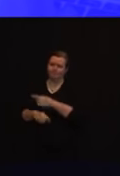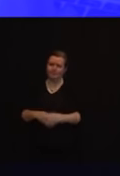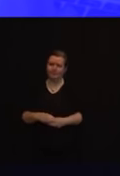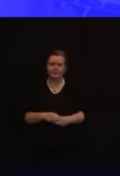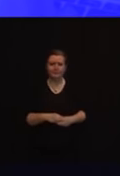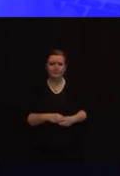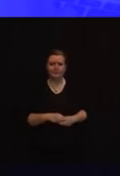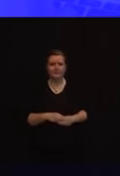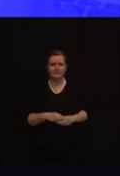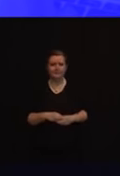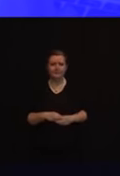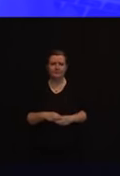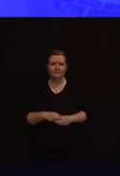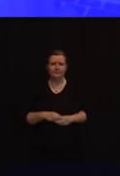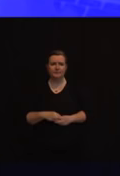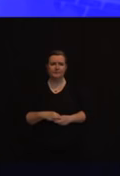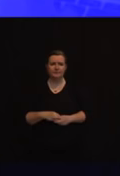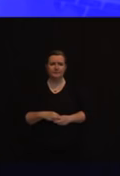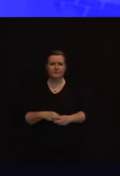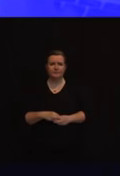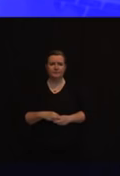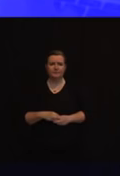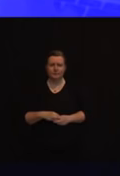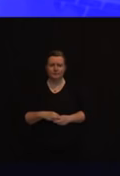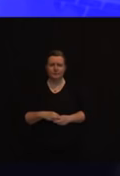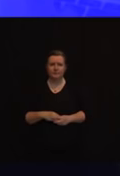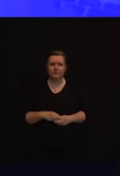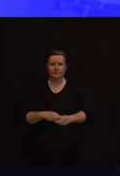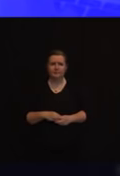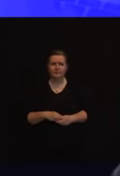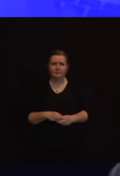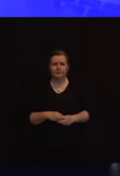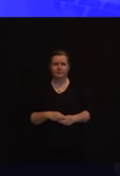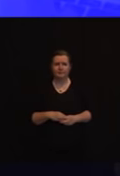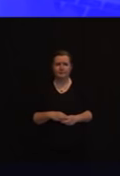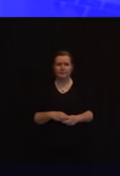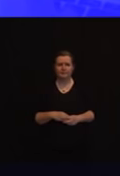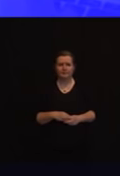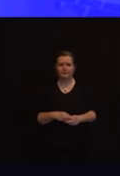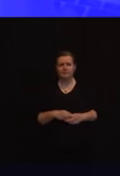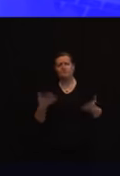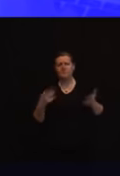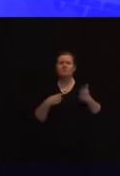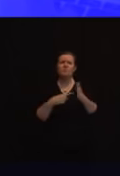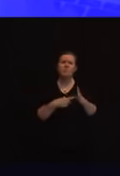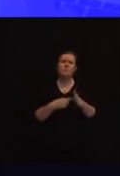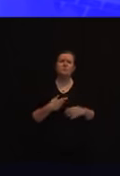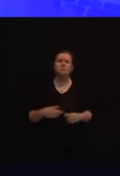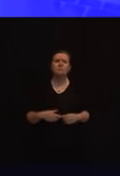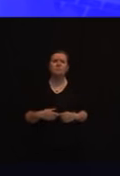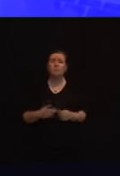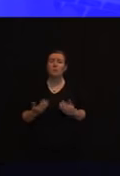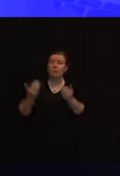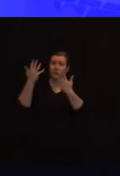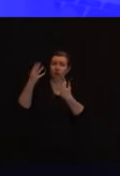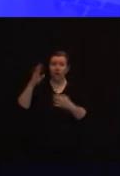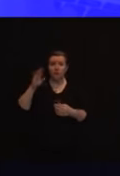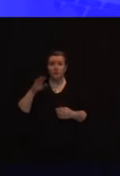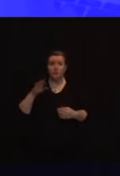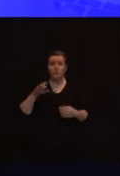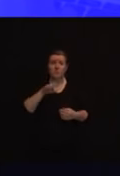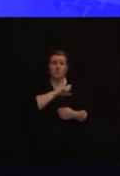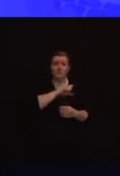positive patients into our computer-aided dispatch systems. So if a firehouse or if a law enforcement was being sent to a